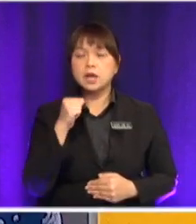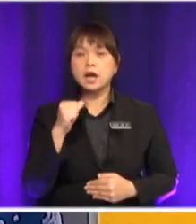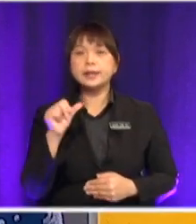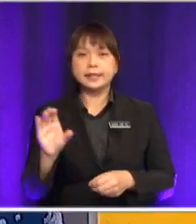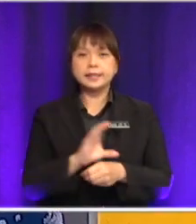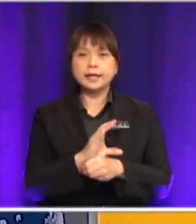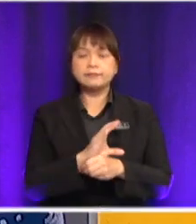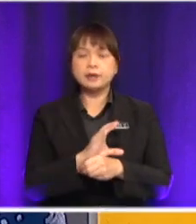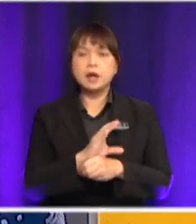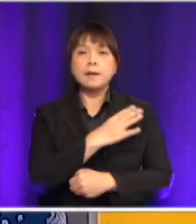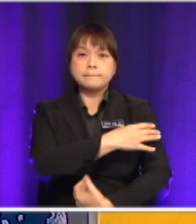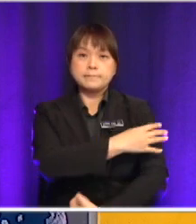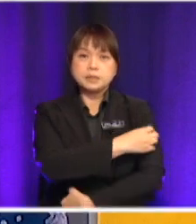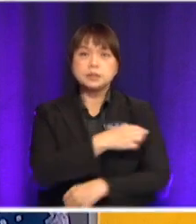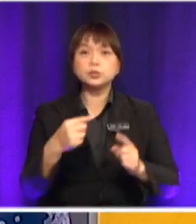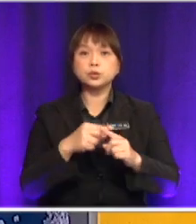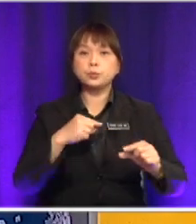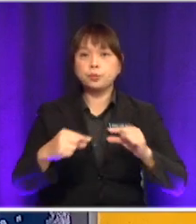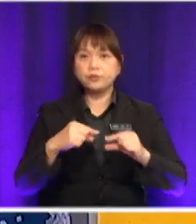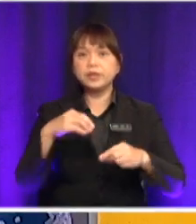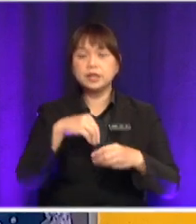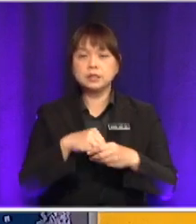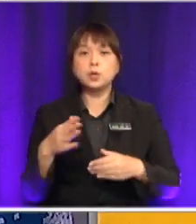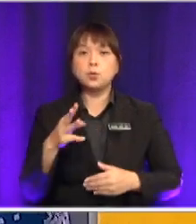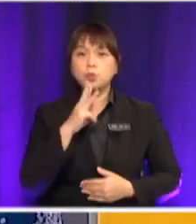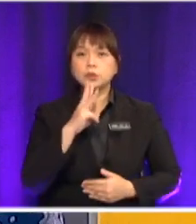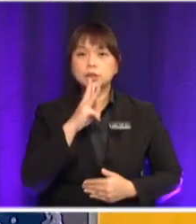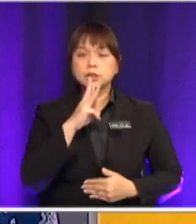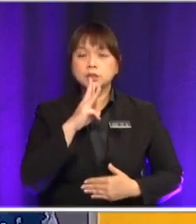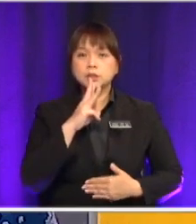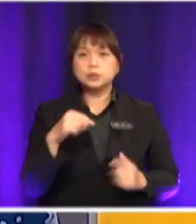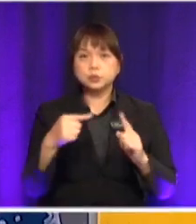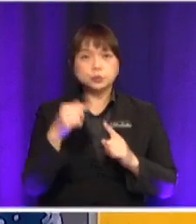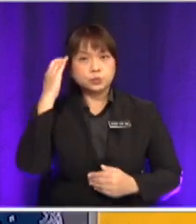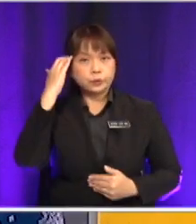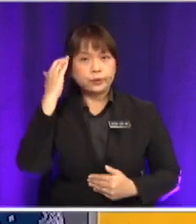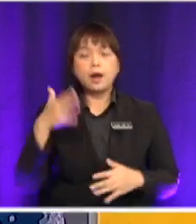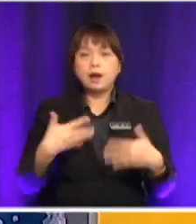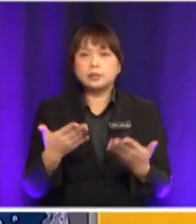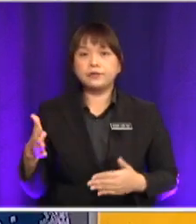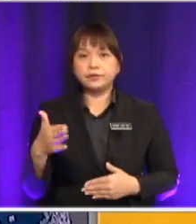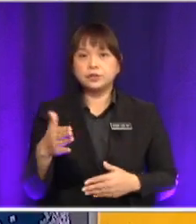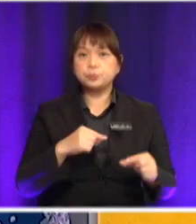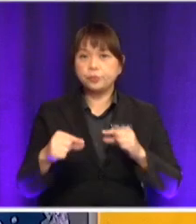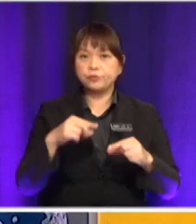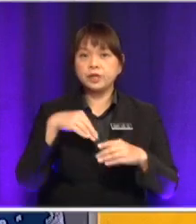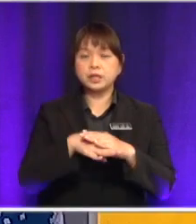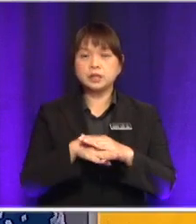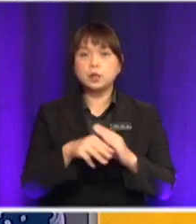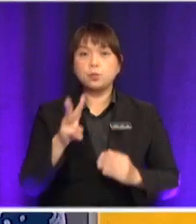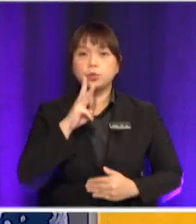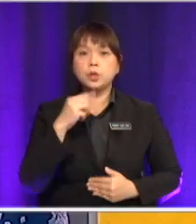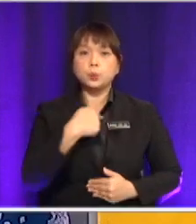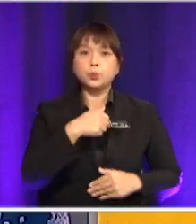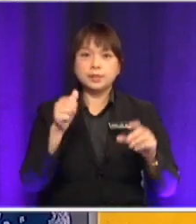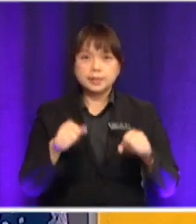It is hoped that if we know how fish move through water, we can create vehicles that